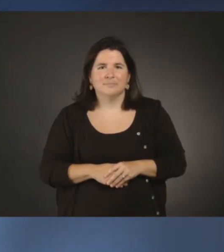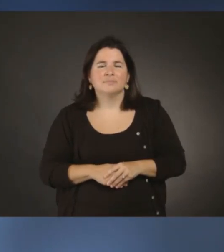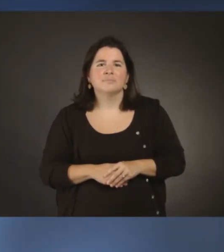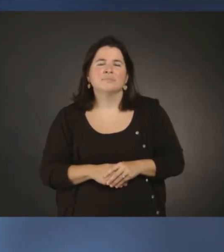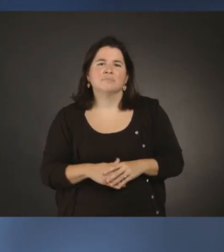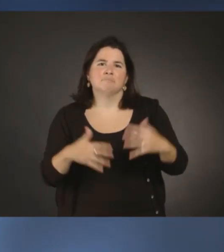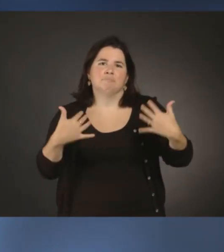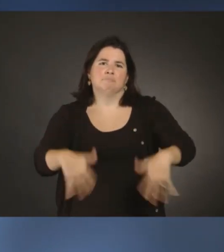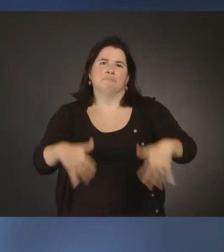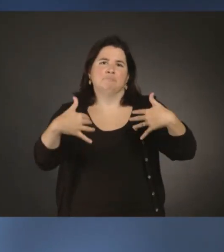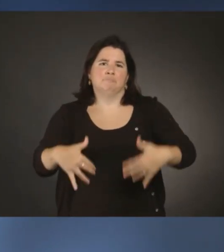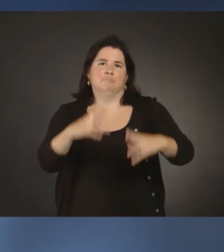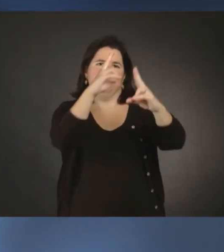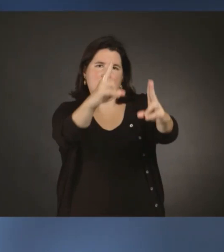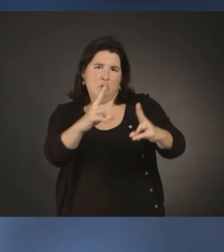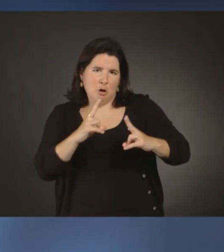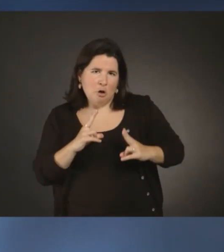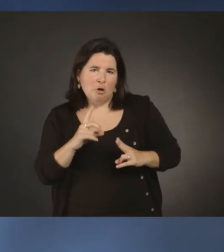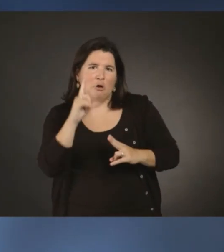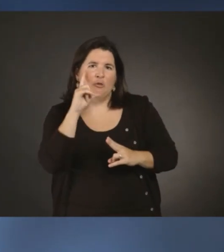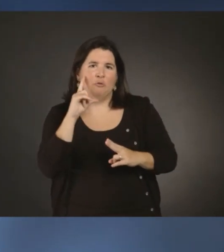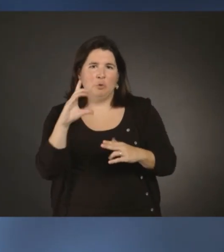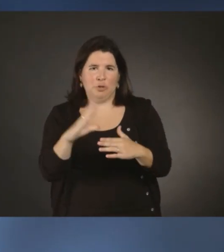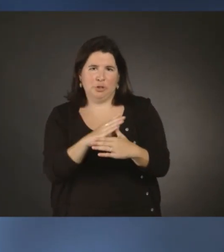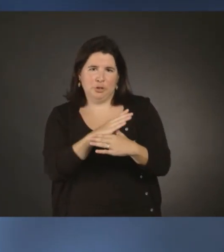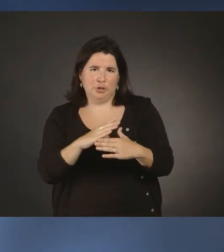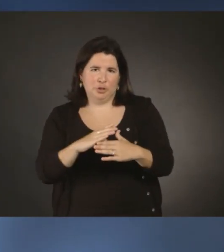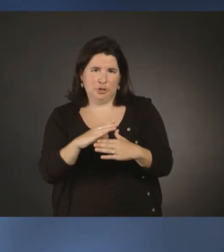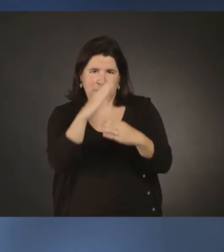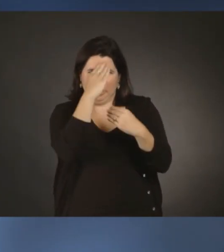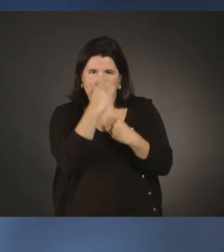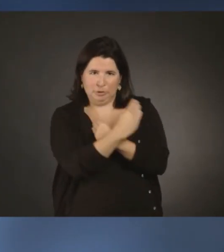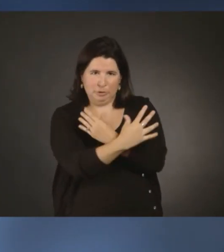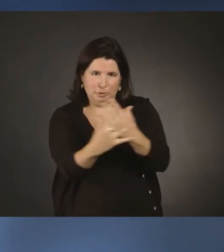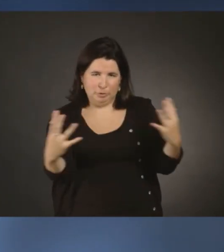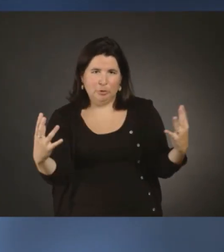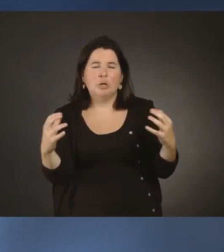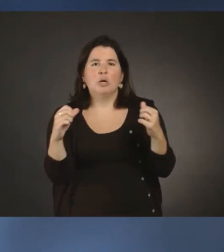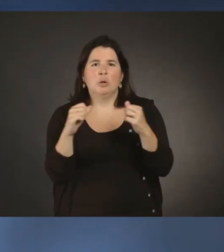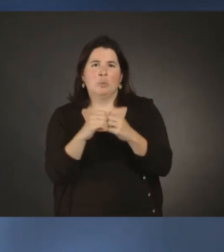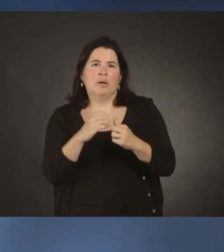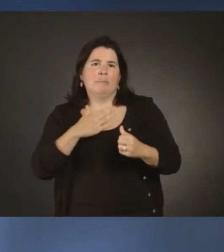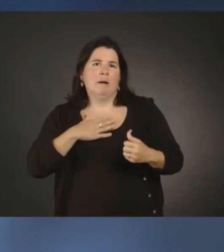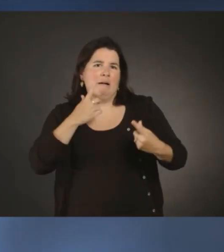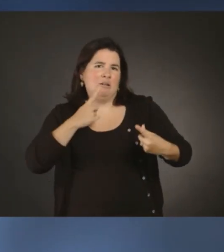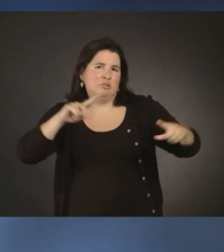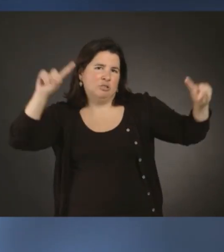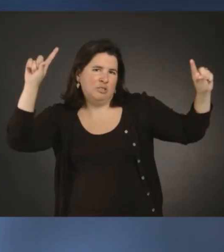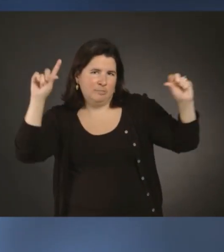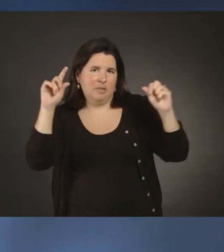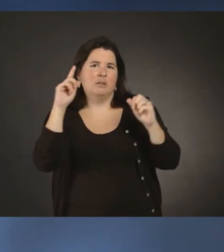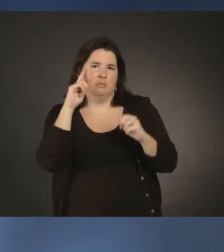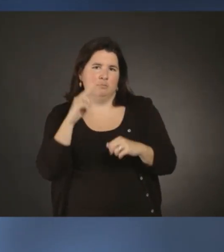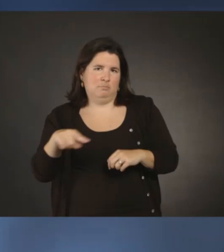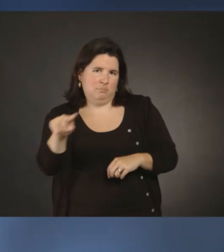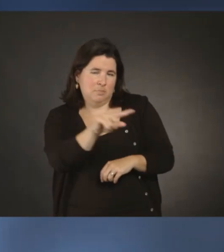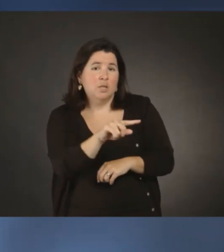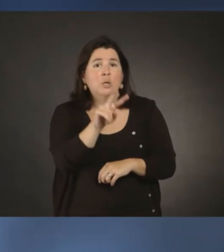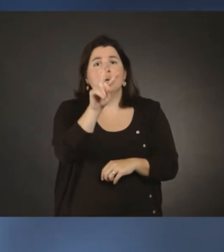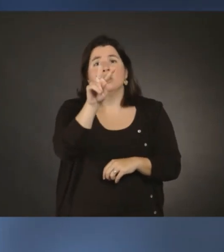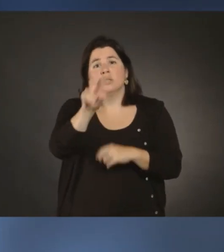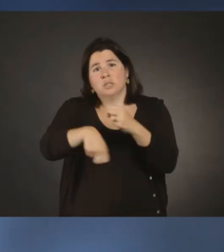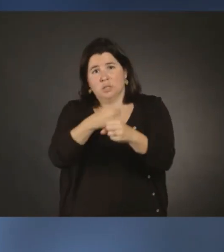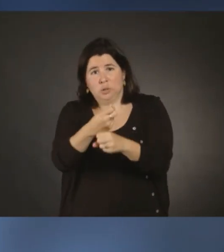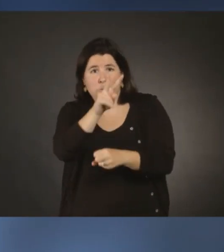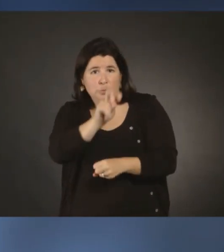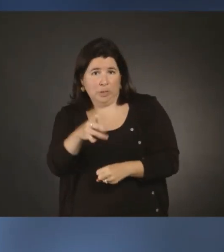It is a great honor to be able to share my story of my greatest treatment with all of you. In